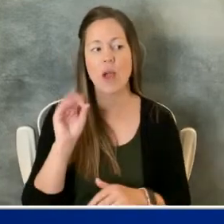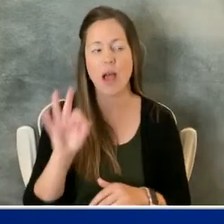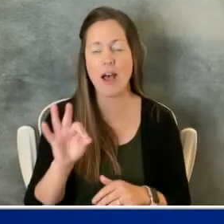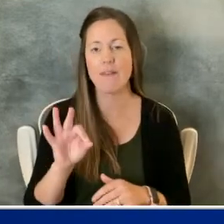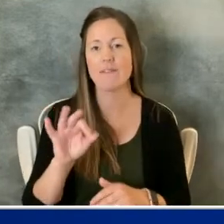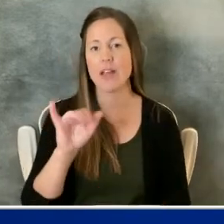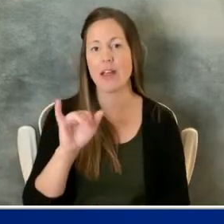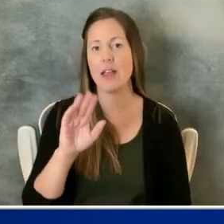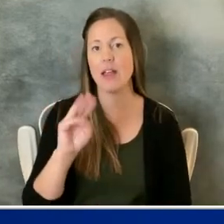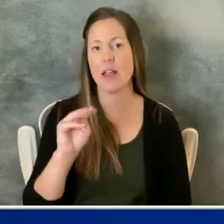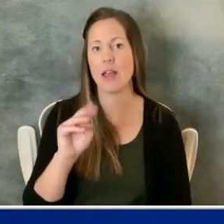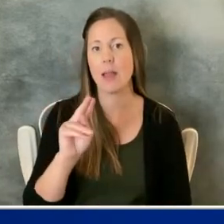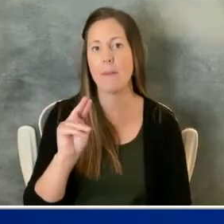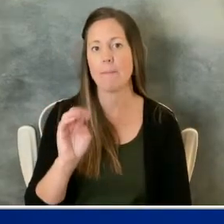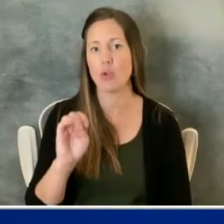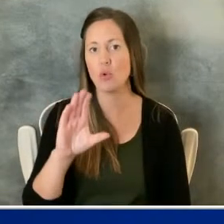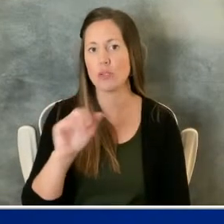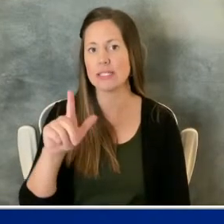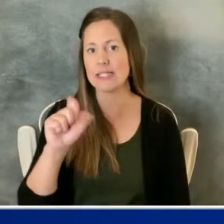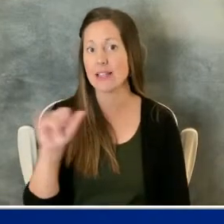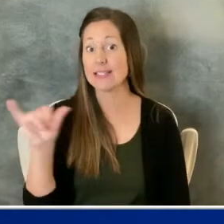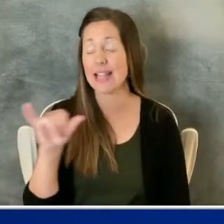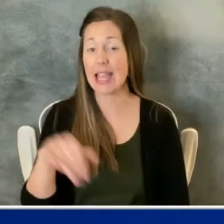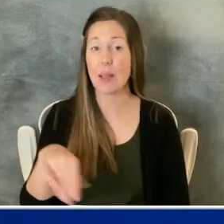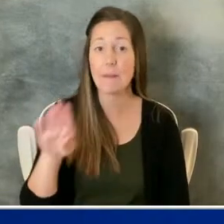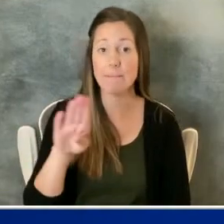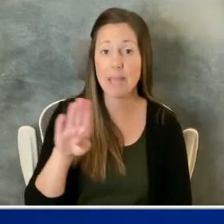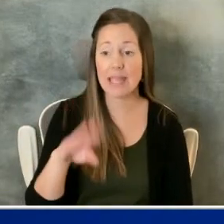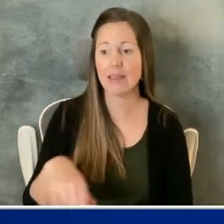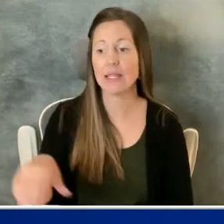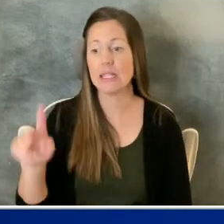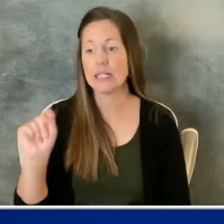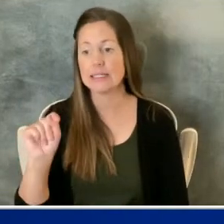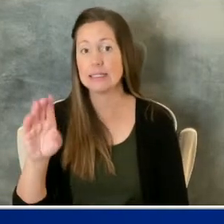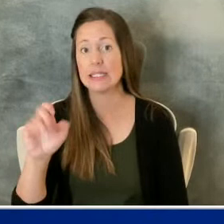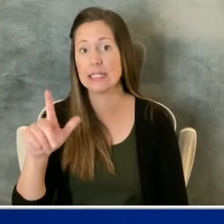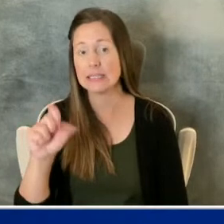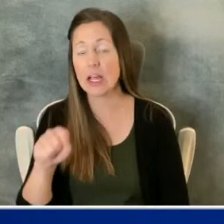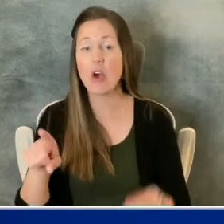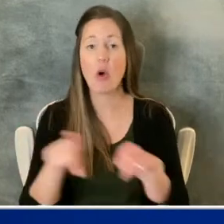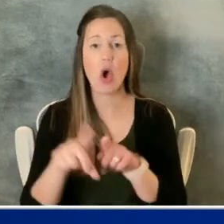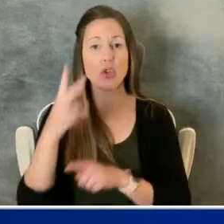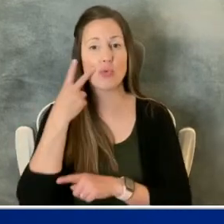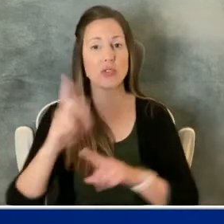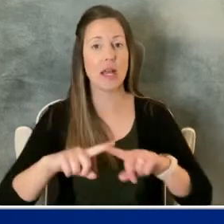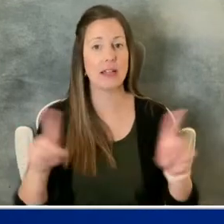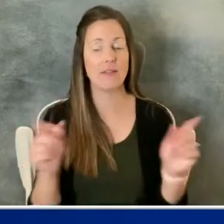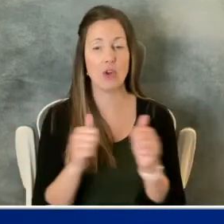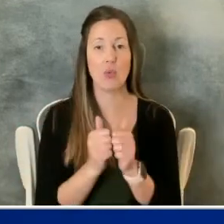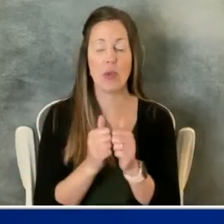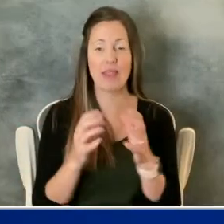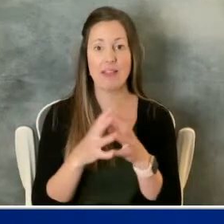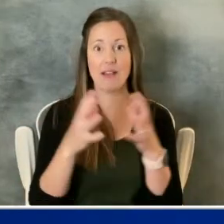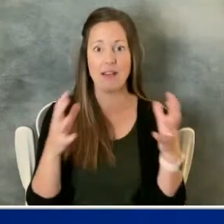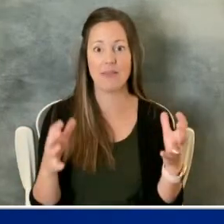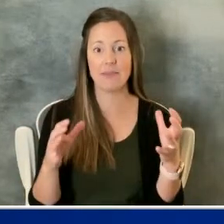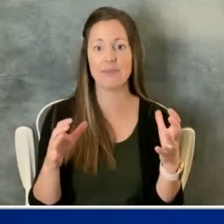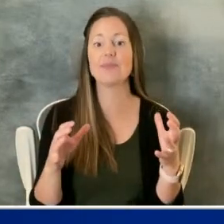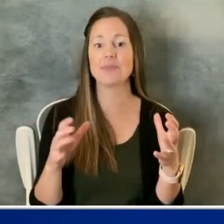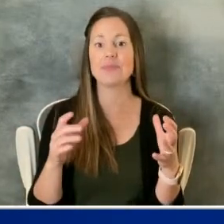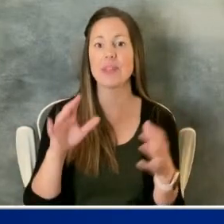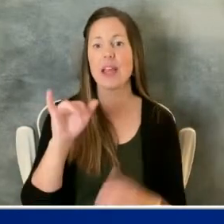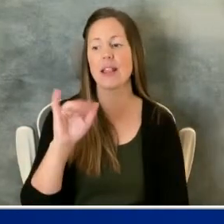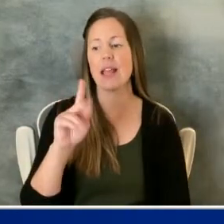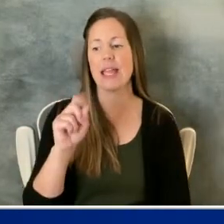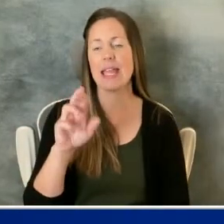B cells and T cells. They also saw differences in the amount of chemokines or interleukins, which are